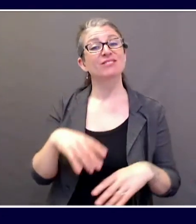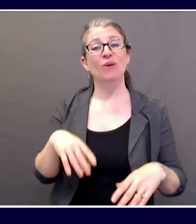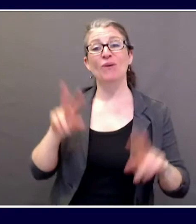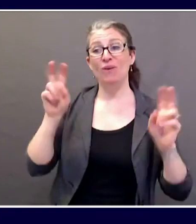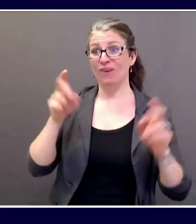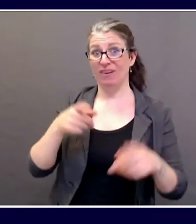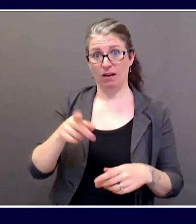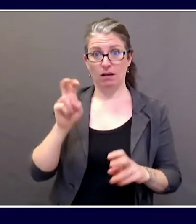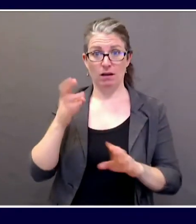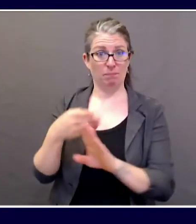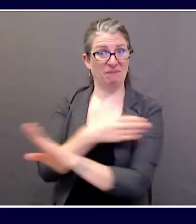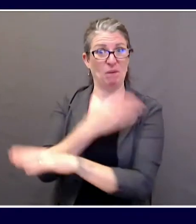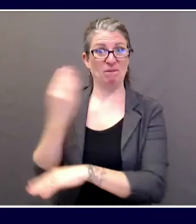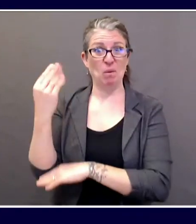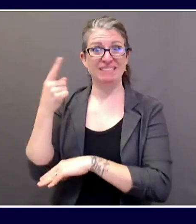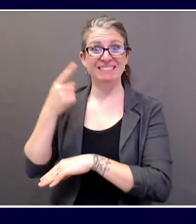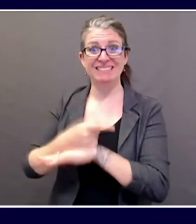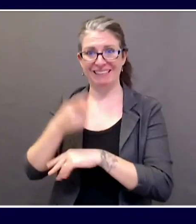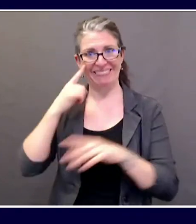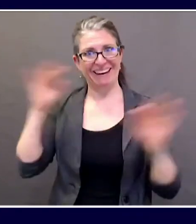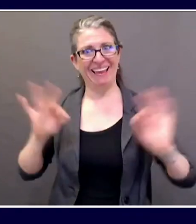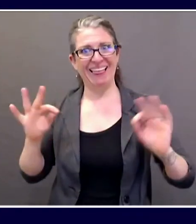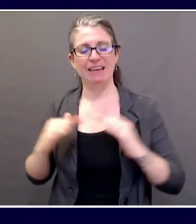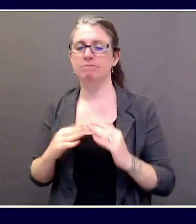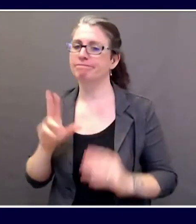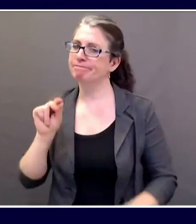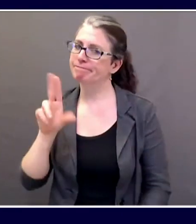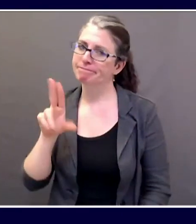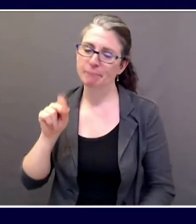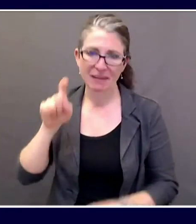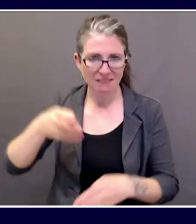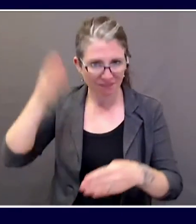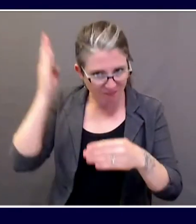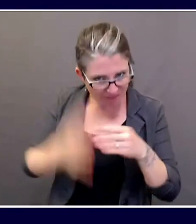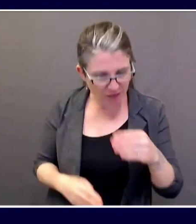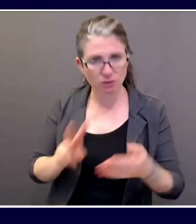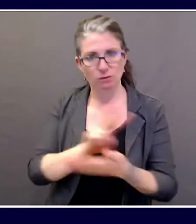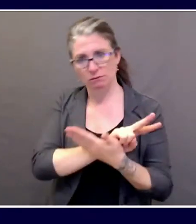you. Over to Ashley Blackford next.